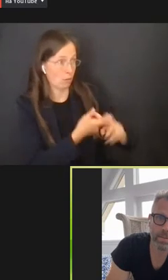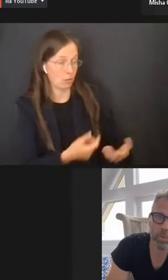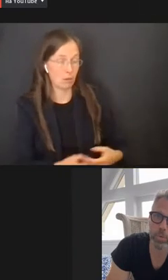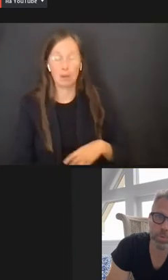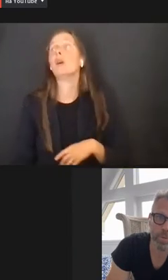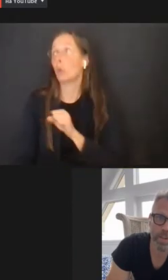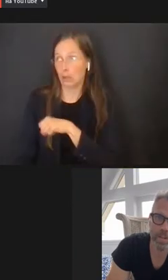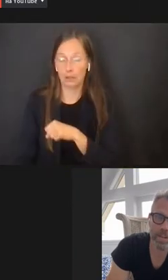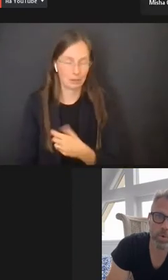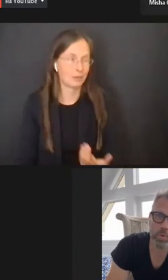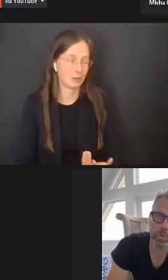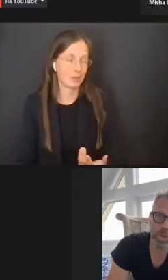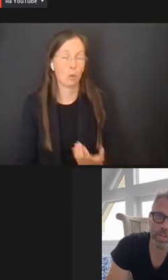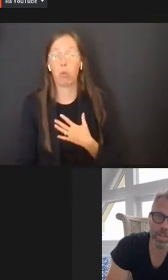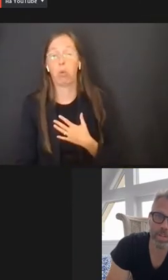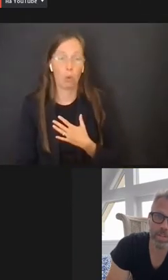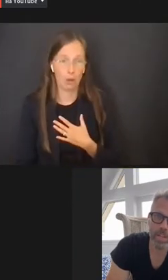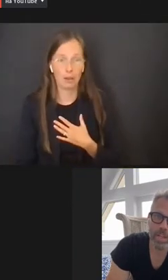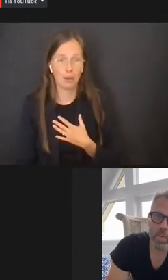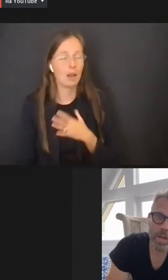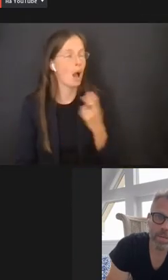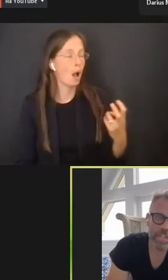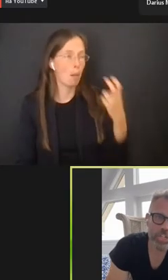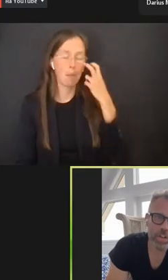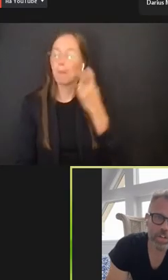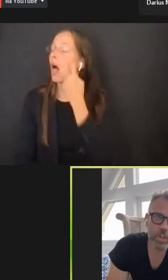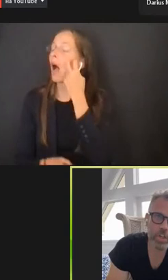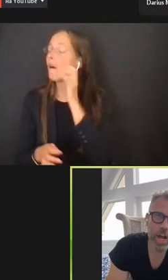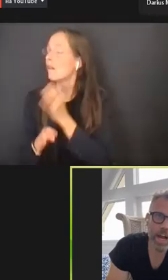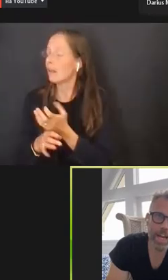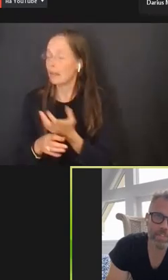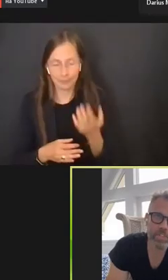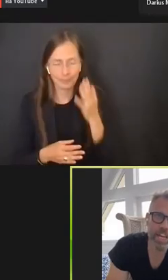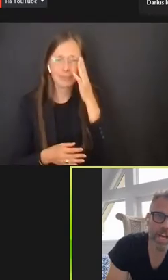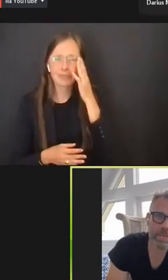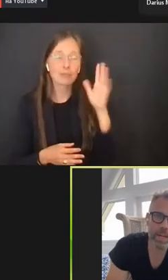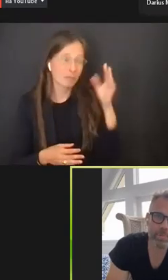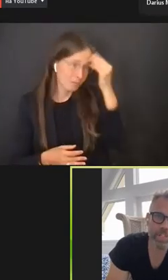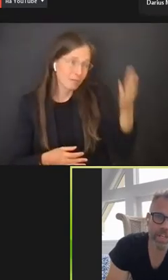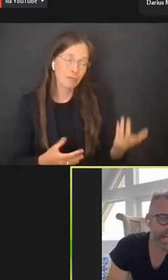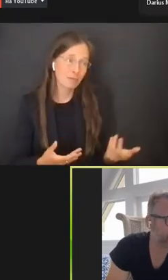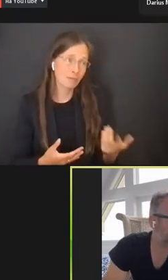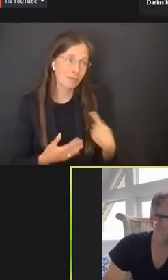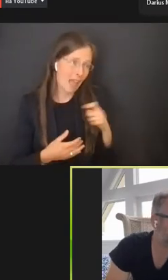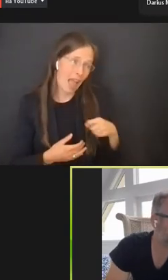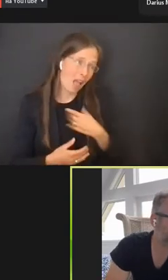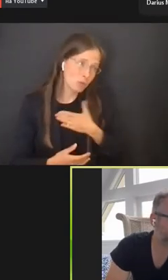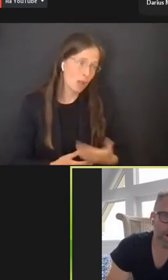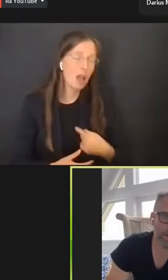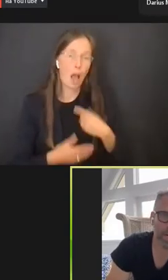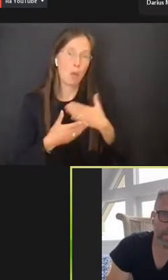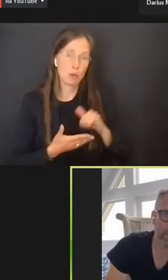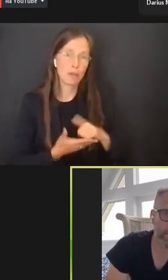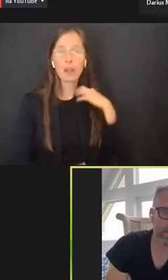I'll say. Oof. Blind faith. Well, Mish, I have to say, I mean, I appreciate that. And I do think that